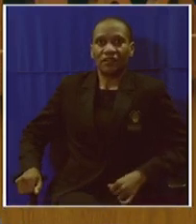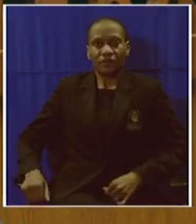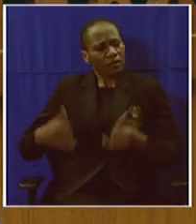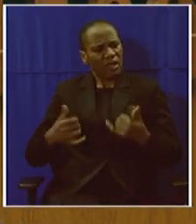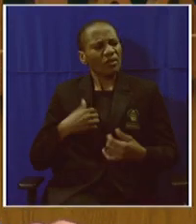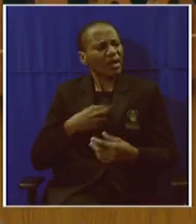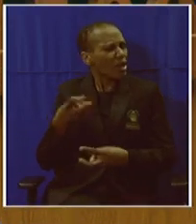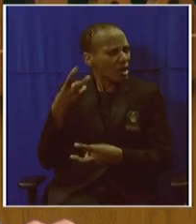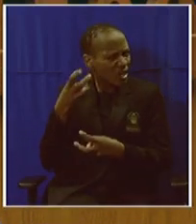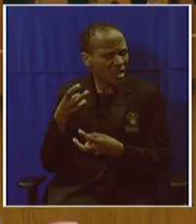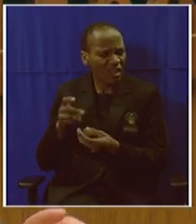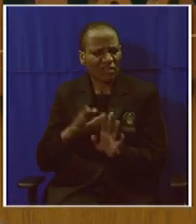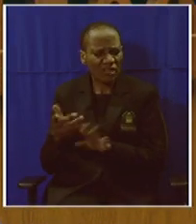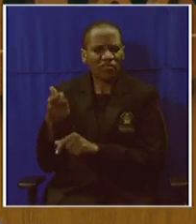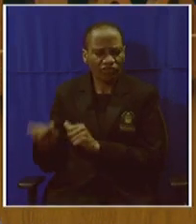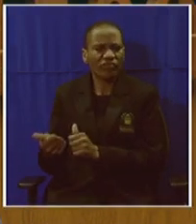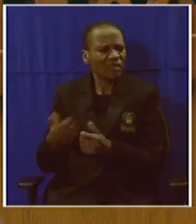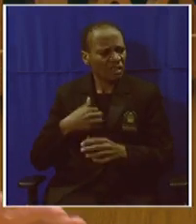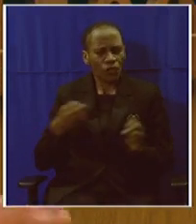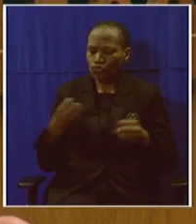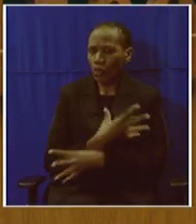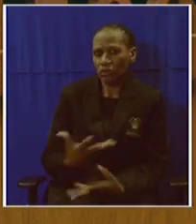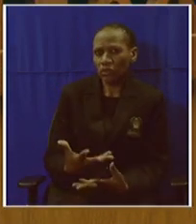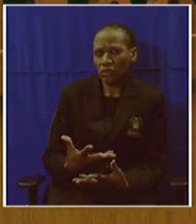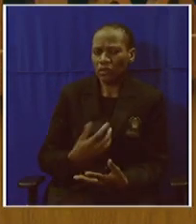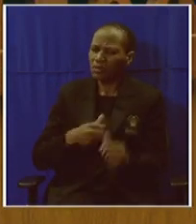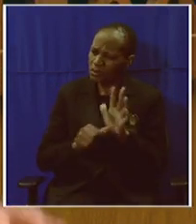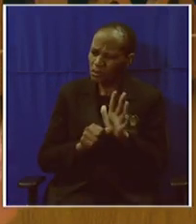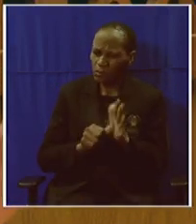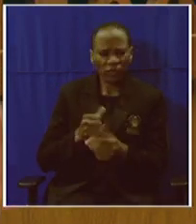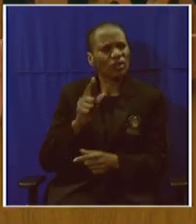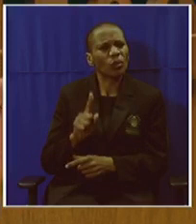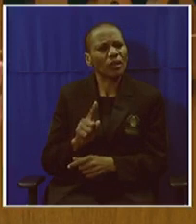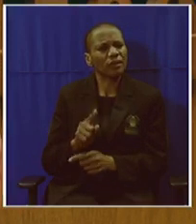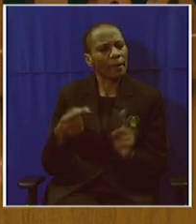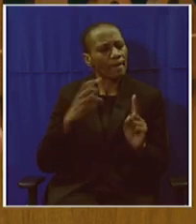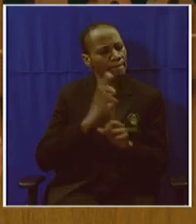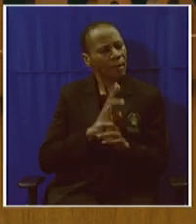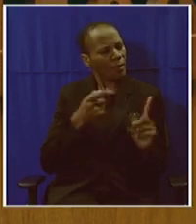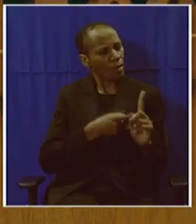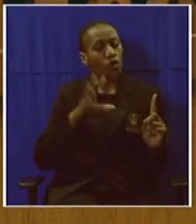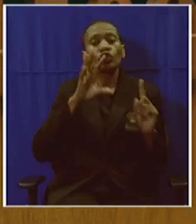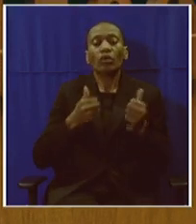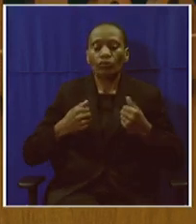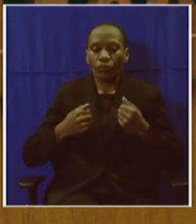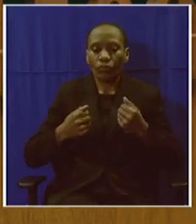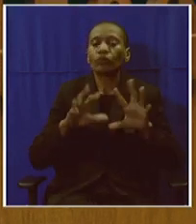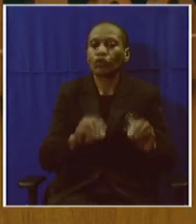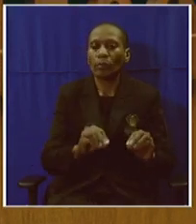deeply shocked when we heard the tragic news of her passing. And it is significant that she stopped to assist another at an accident